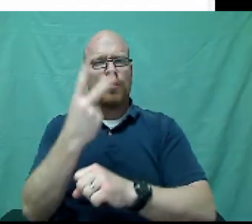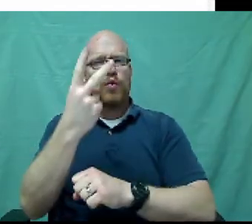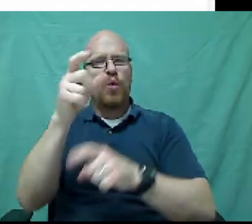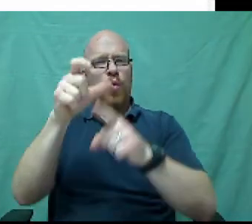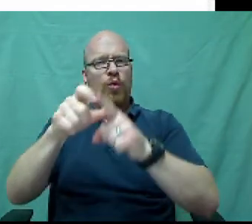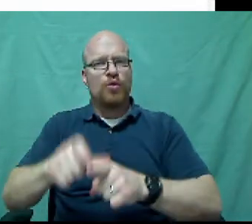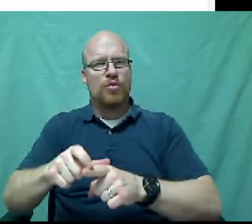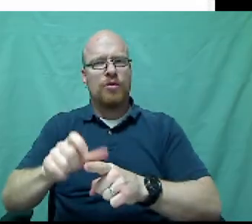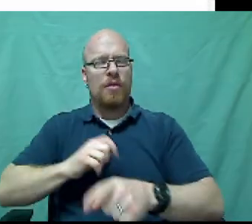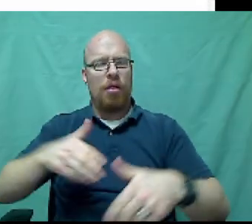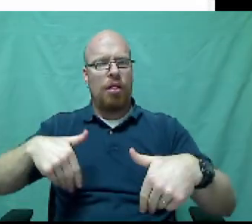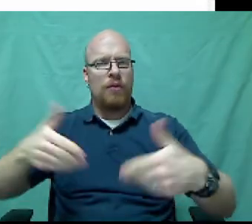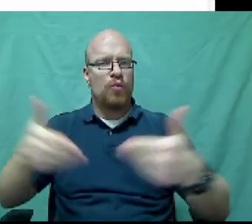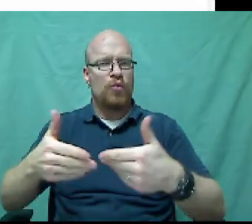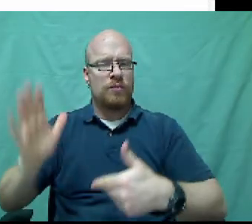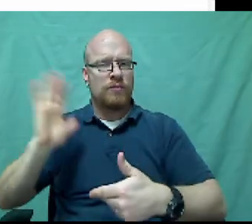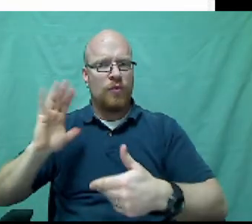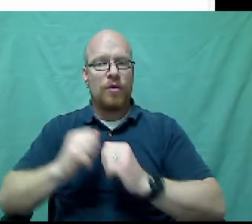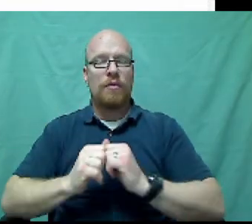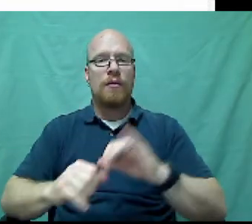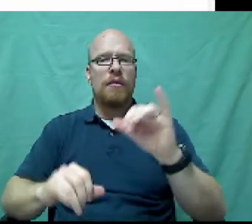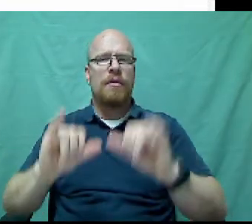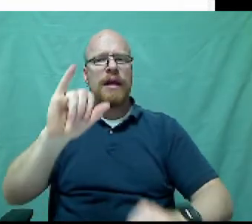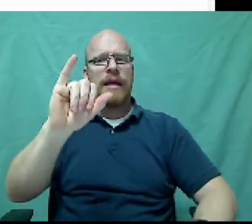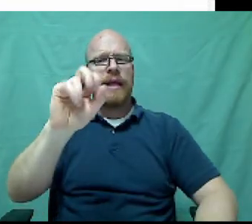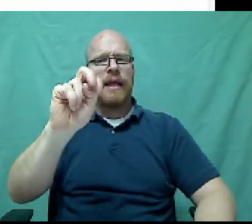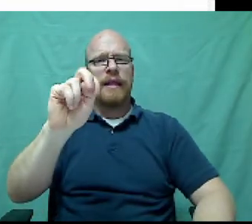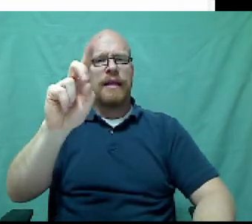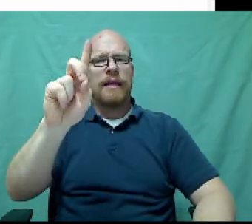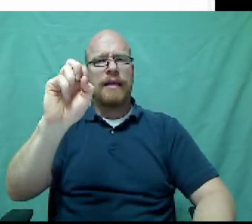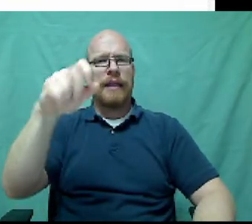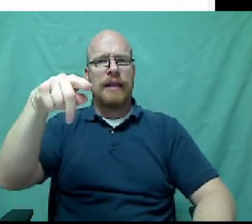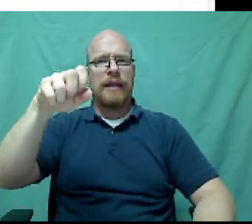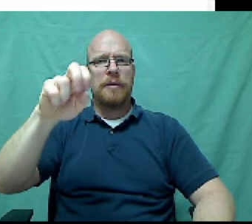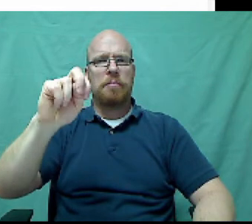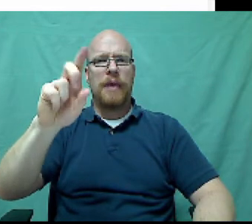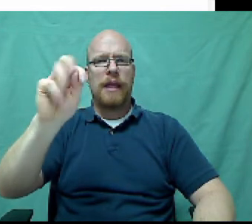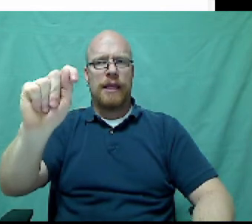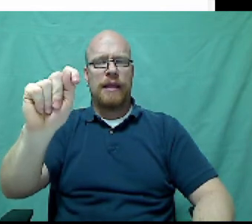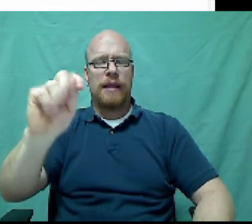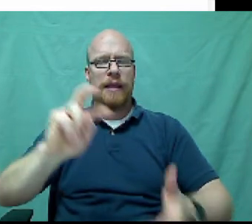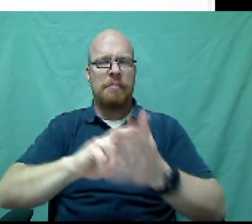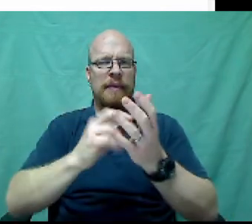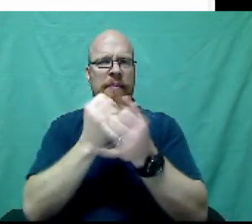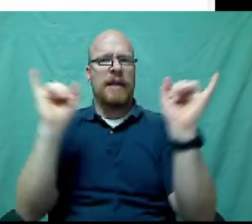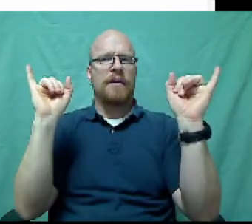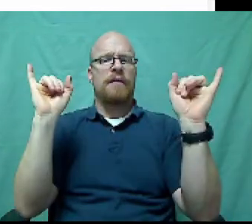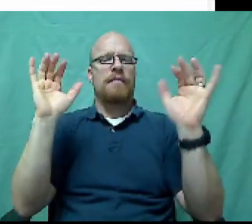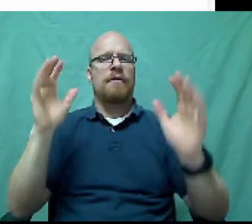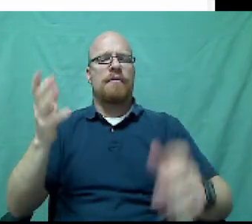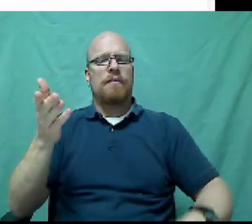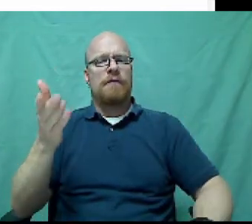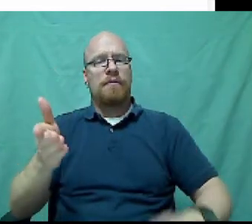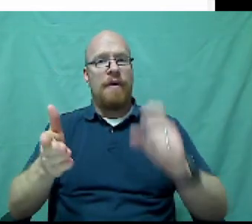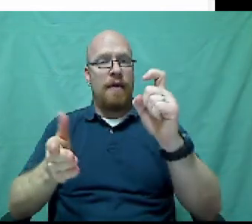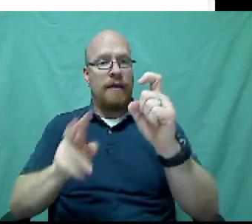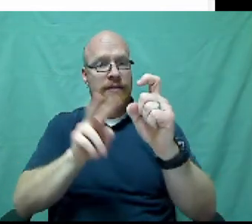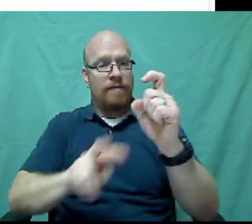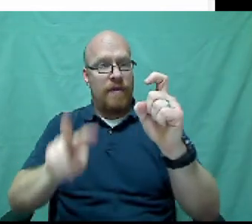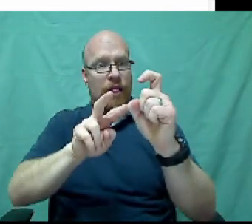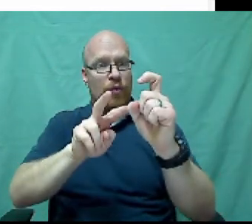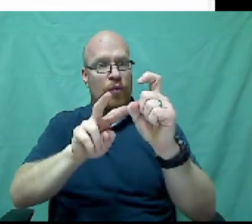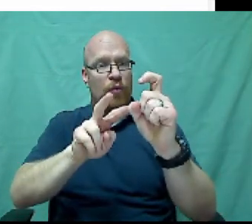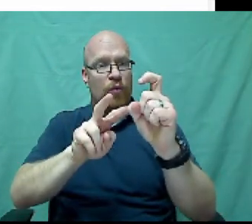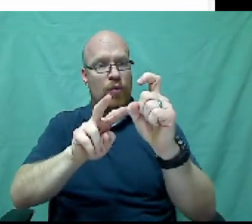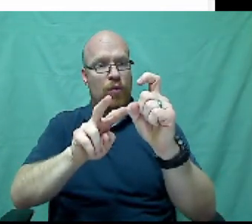y variable. I use two words here I haven't introduced before. Independent, meaning